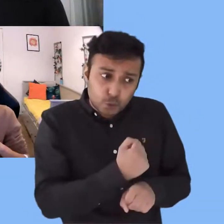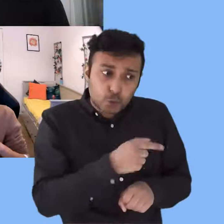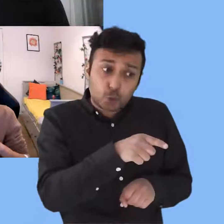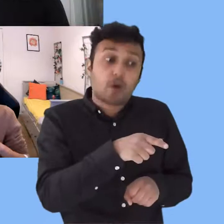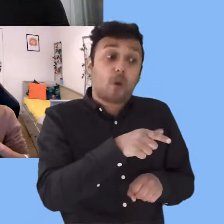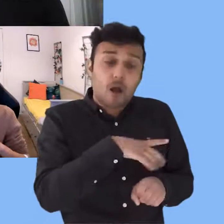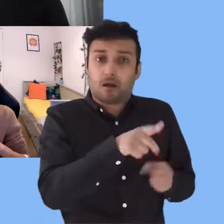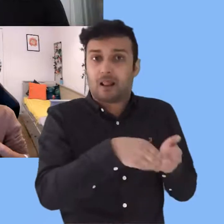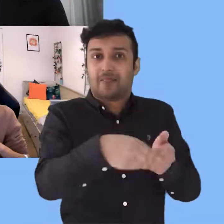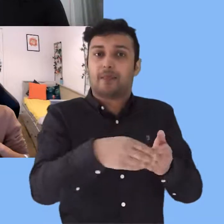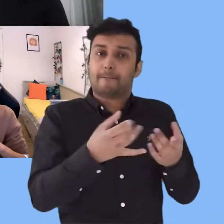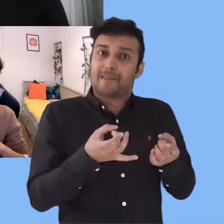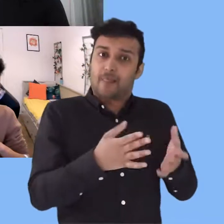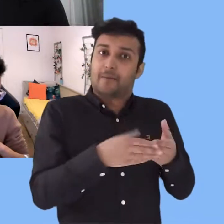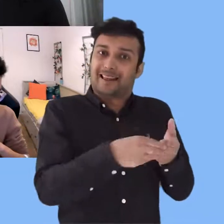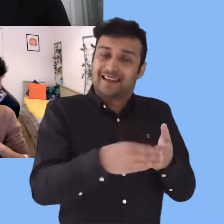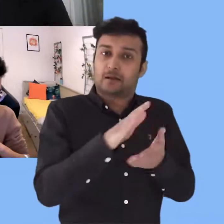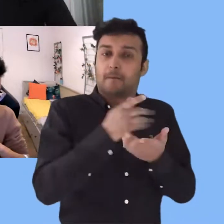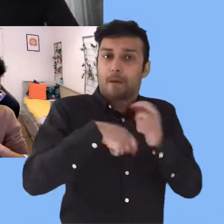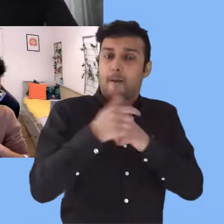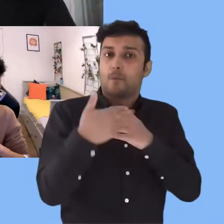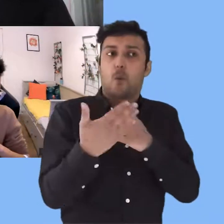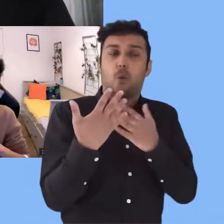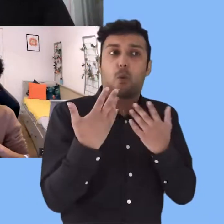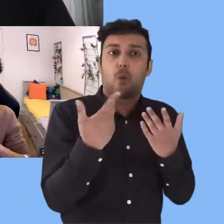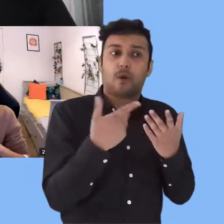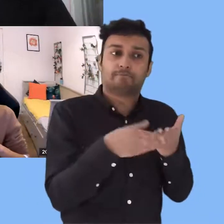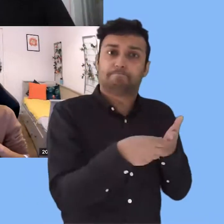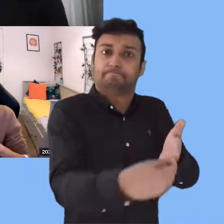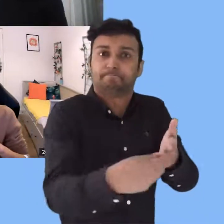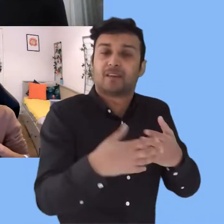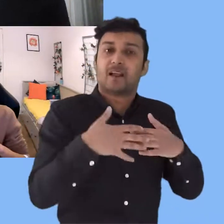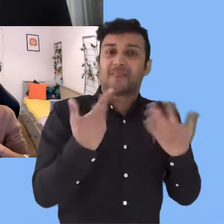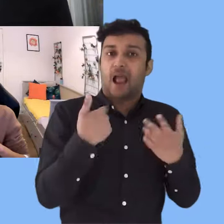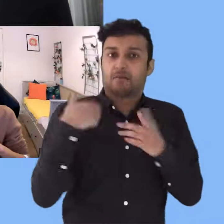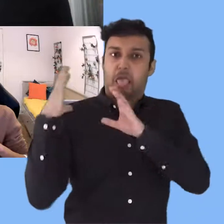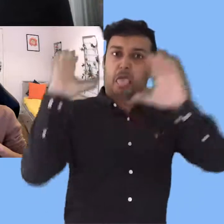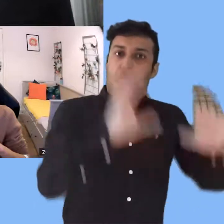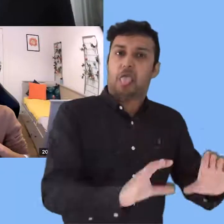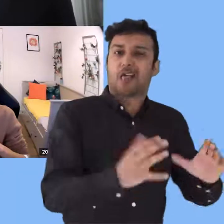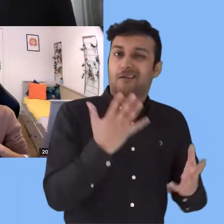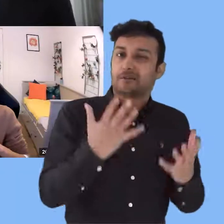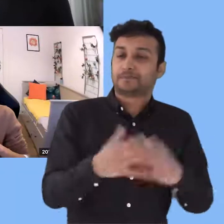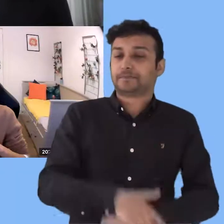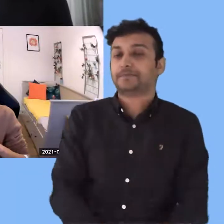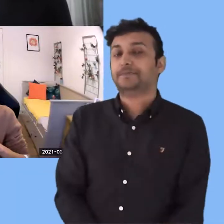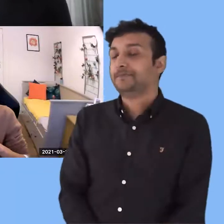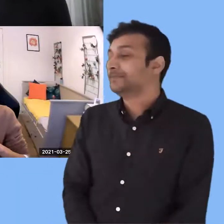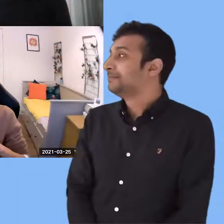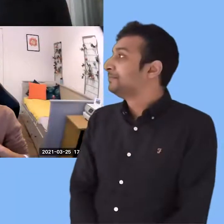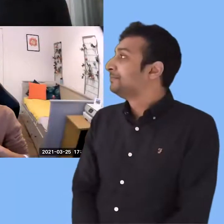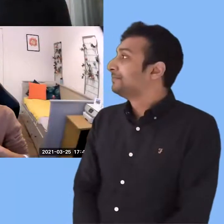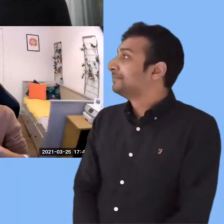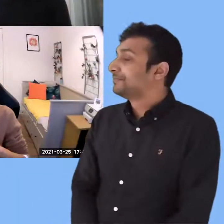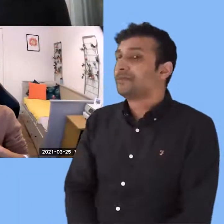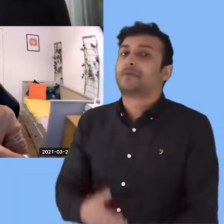Yeah, absolutely agree. And thank you, Liz and Shaddai. And yeah, I also want to say, Shaddai, I loved your talk. I really learned a lot from you as well. And I